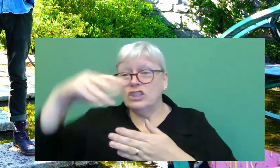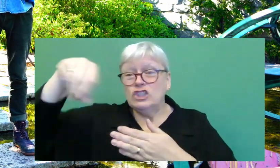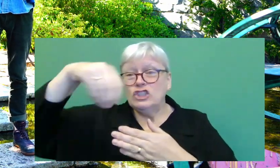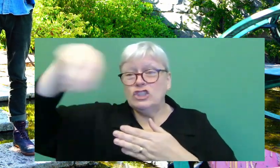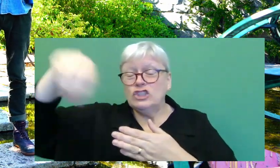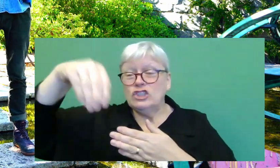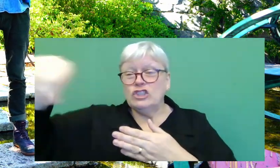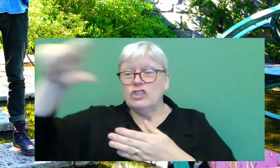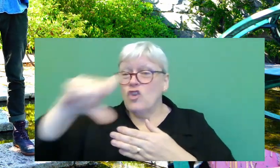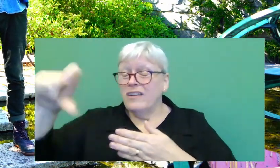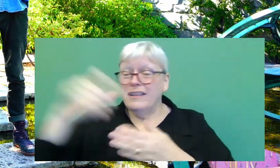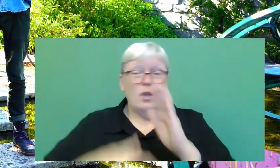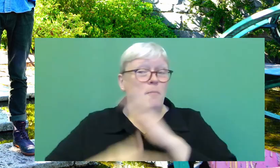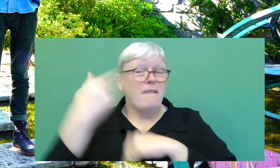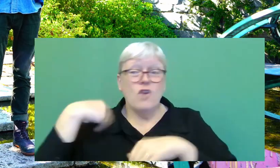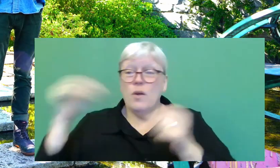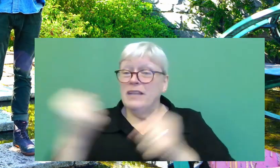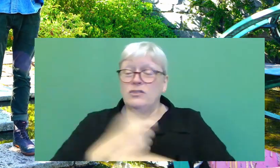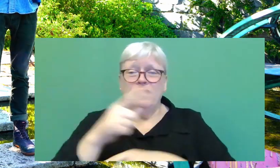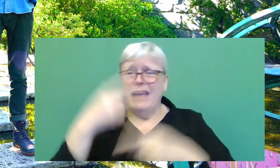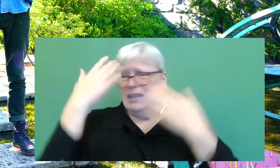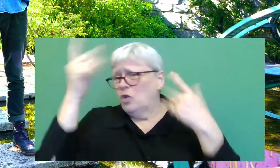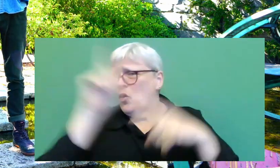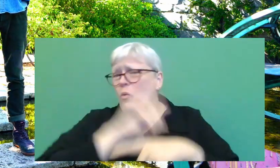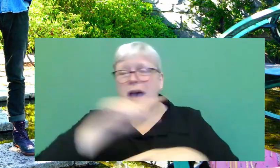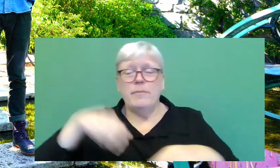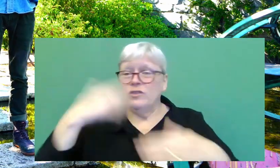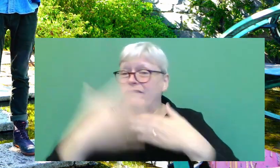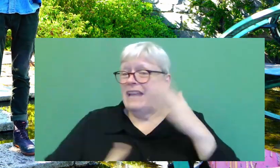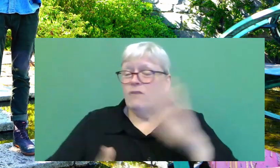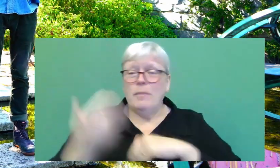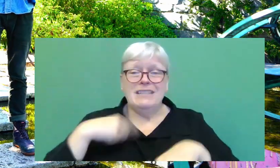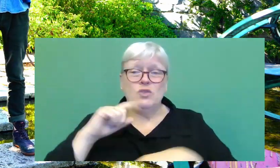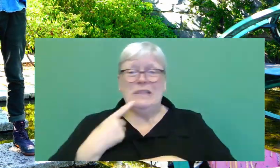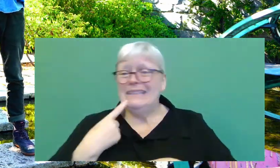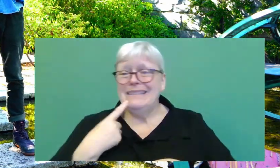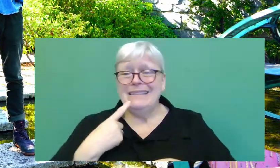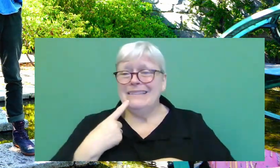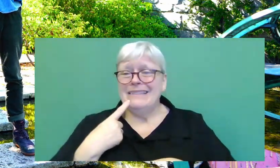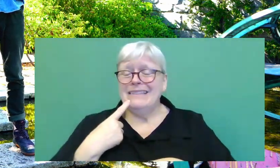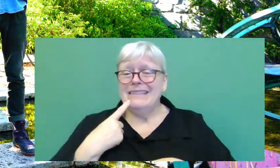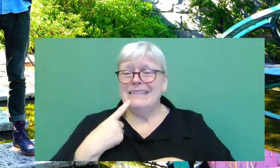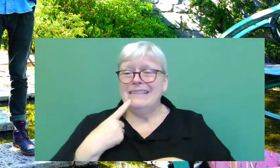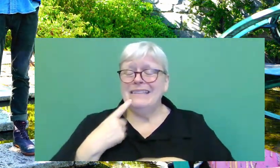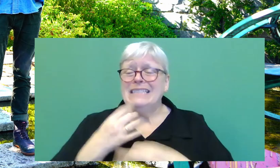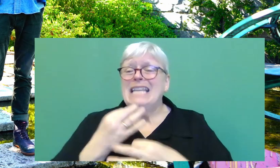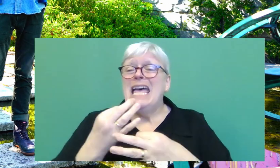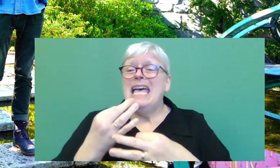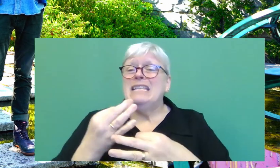why, because I've never had a sweet tooth. I'm desperate for touch, then offended by the